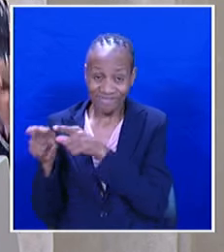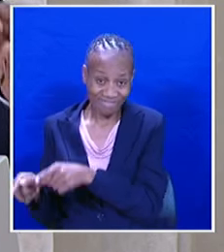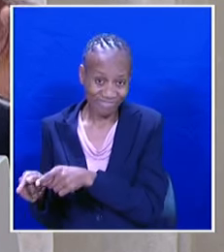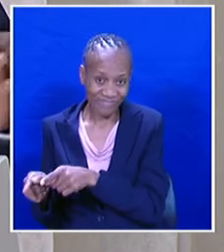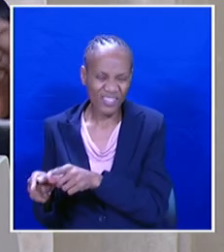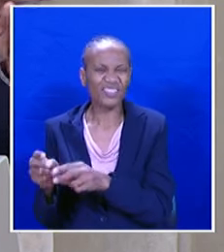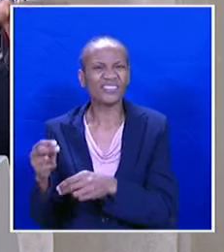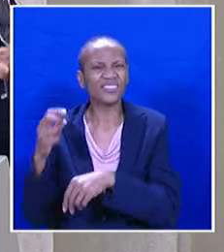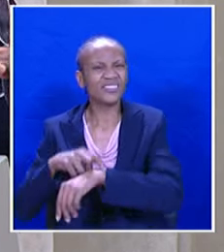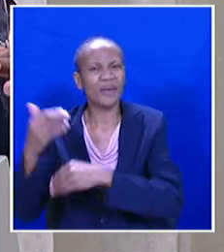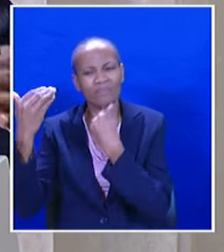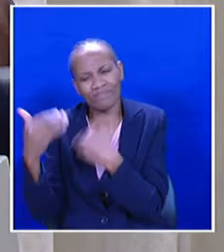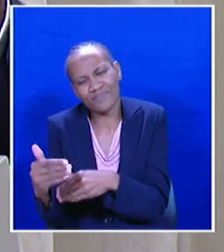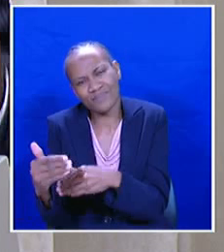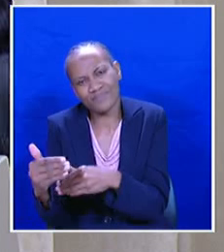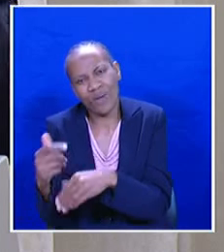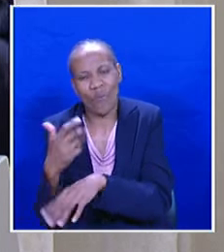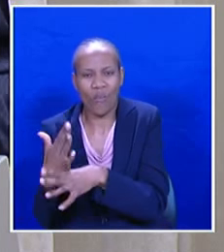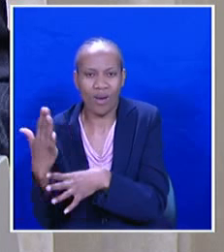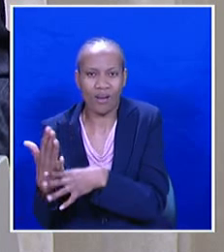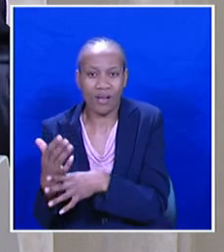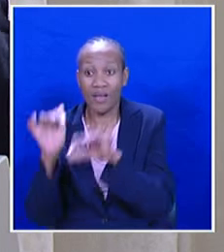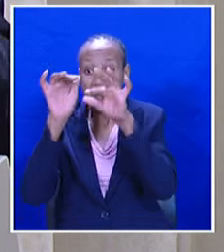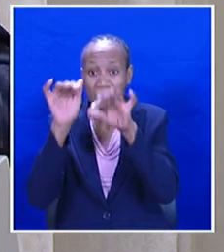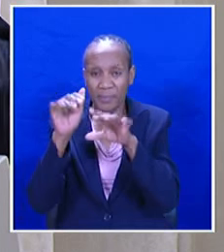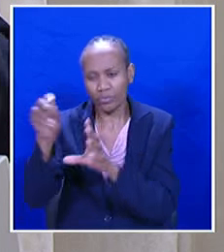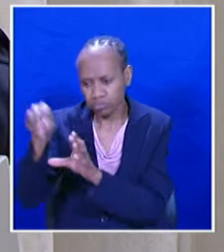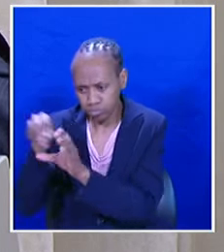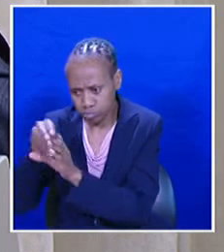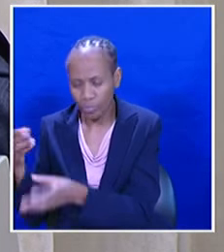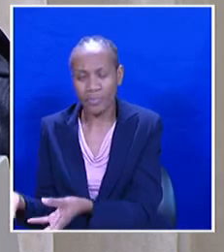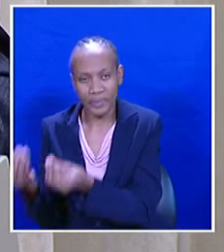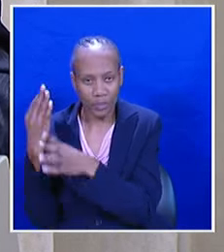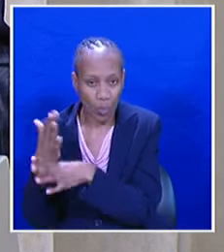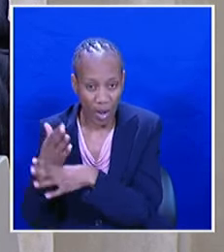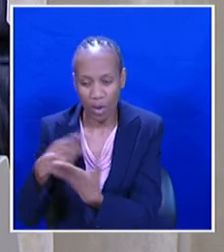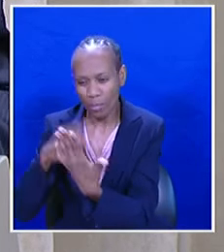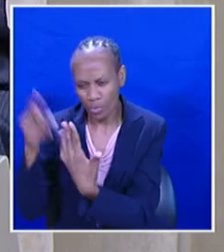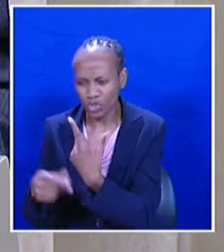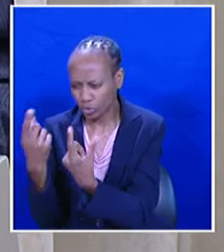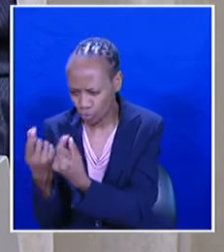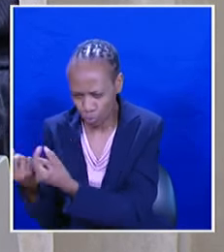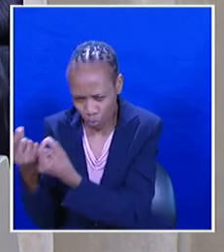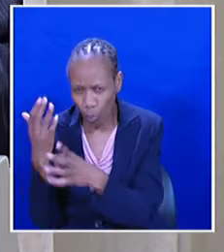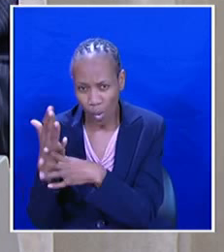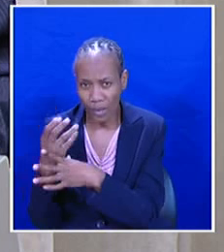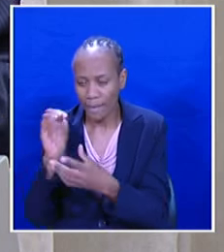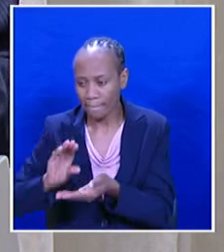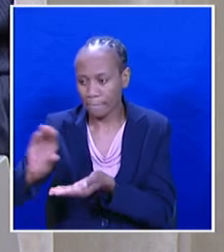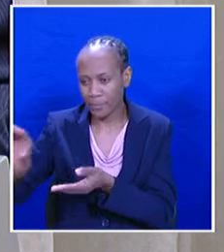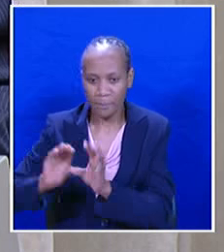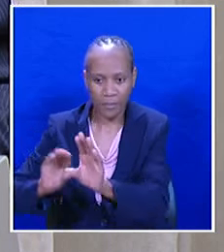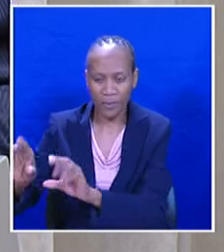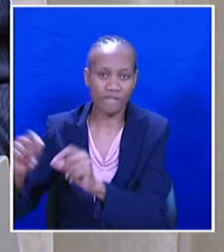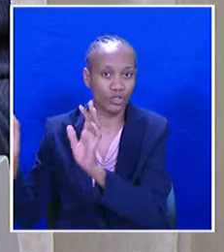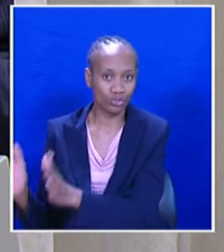or medium-term, where people participate in a particular project, limited in time